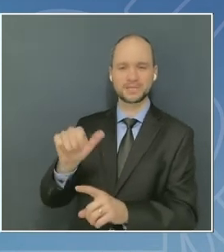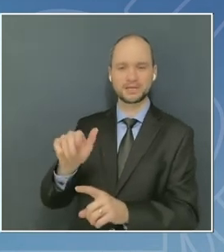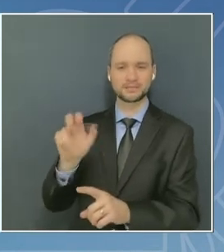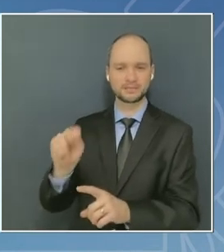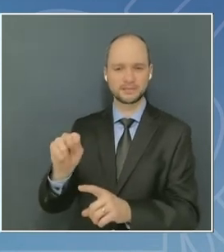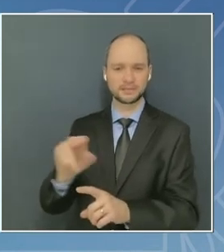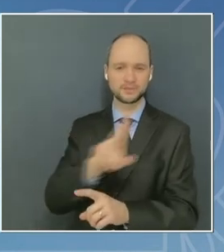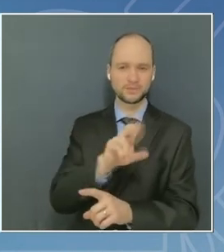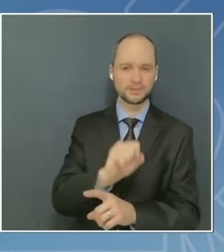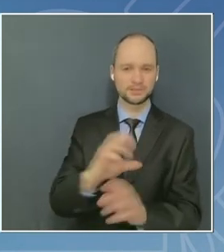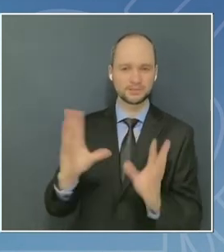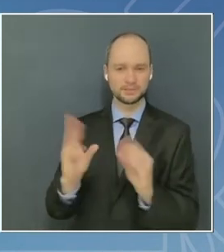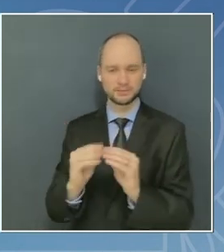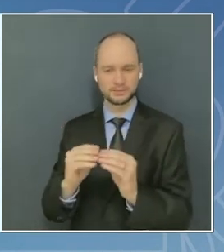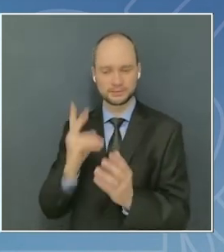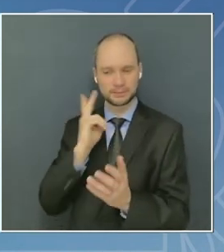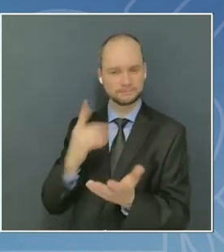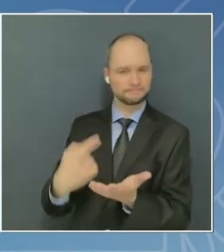Let's go to our next question.